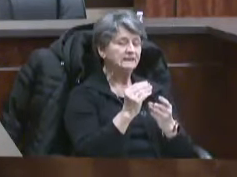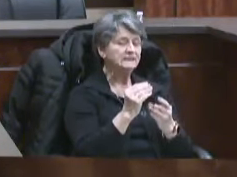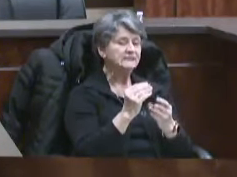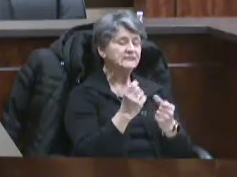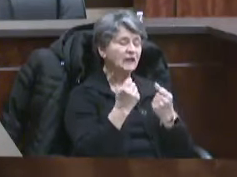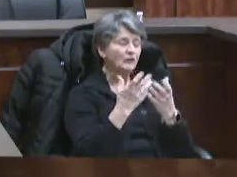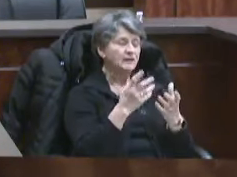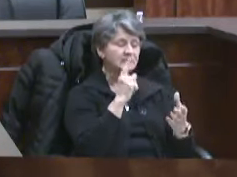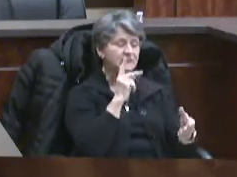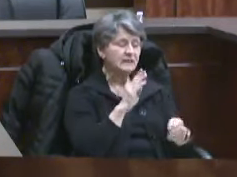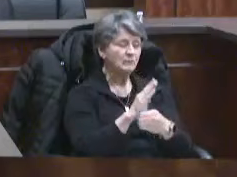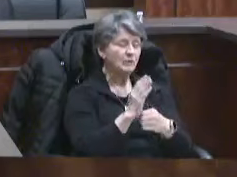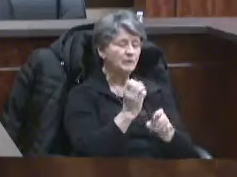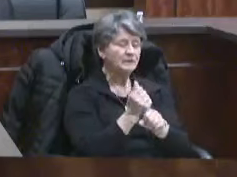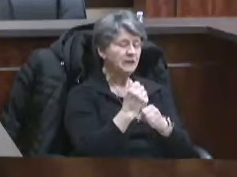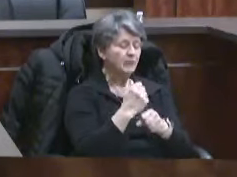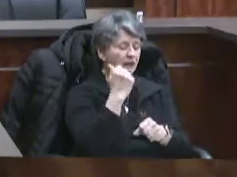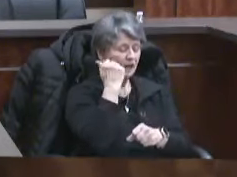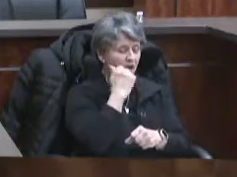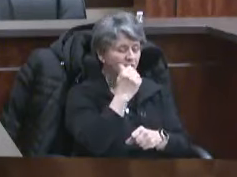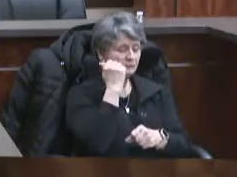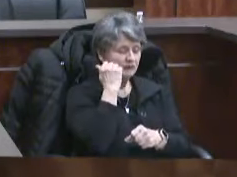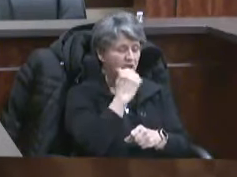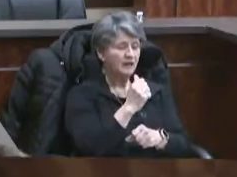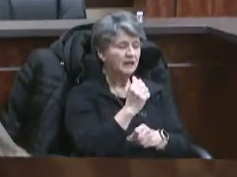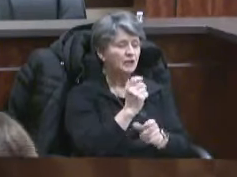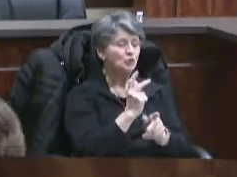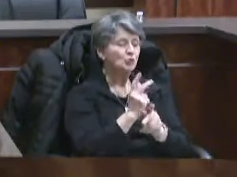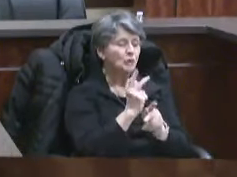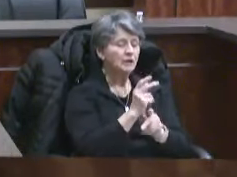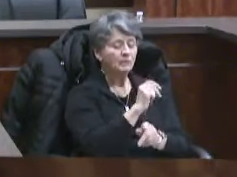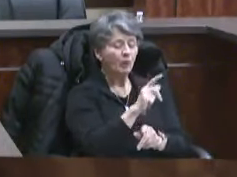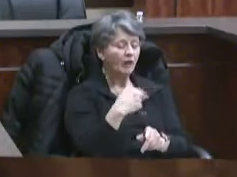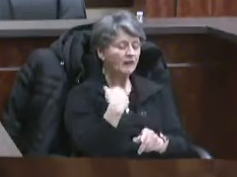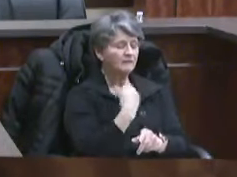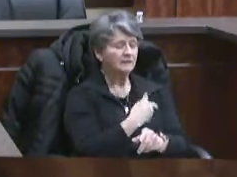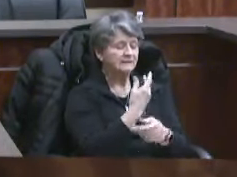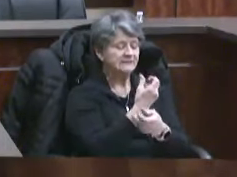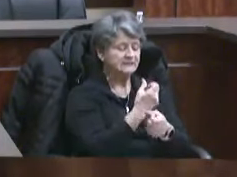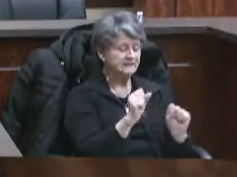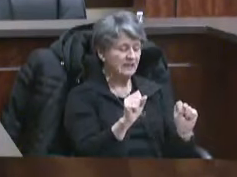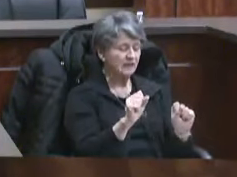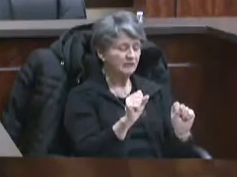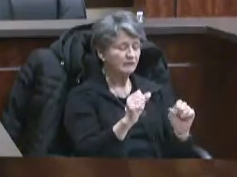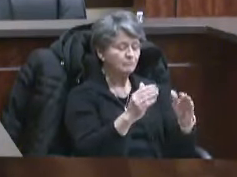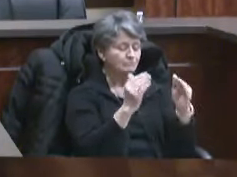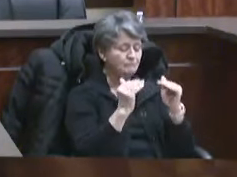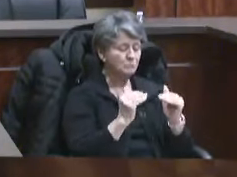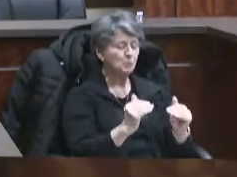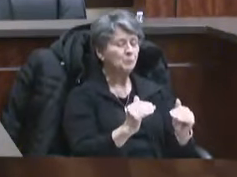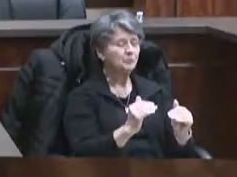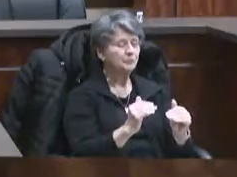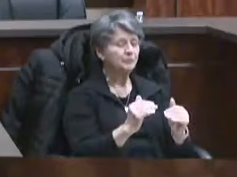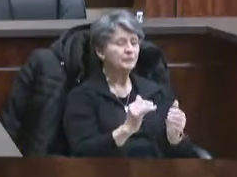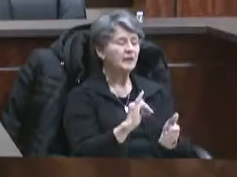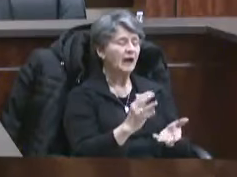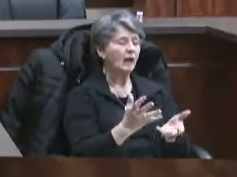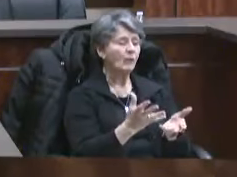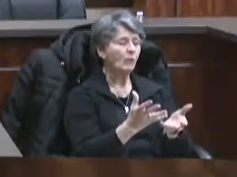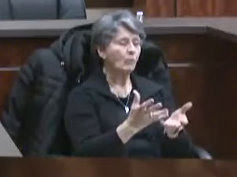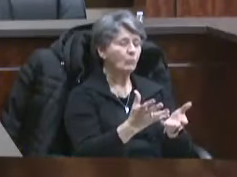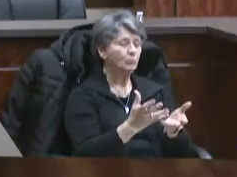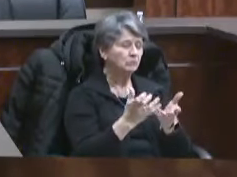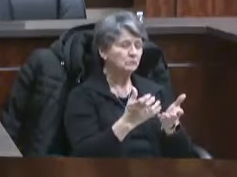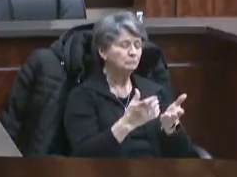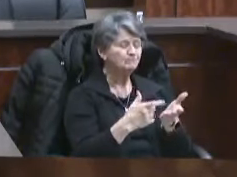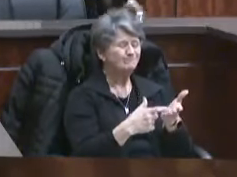commitments they make each and every day to keep all of us safe. Next, I want to just go over a pet